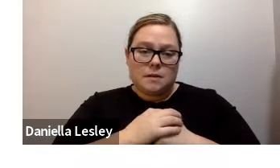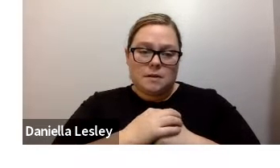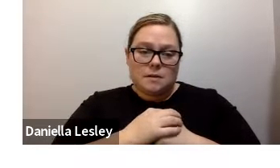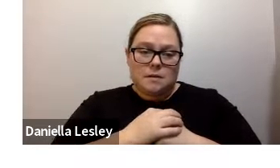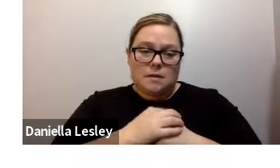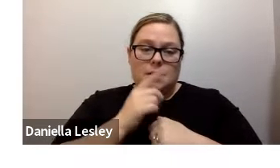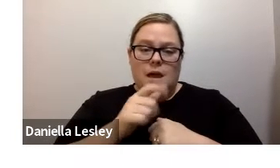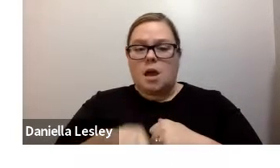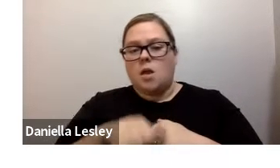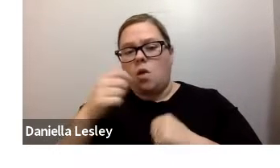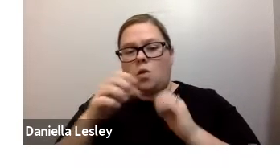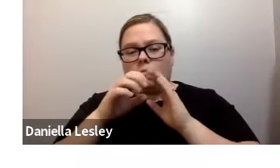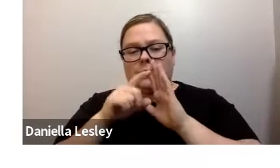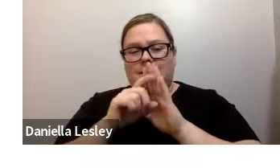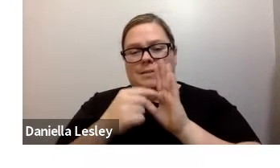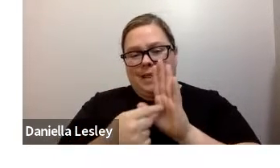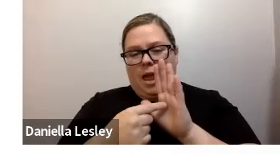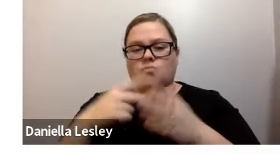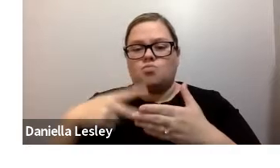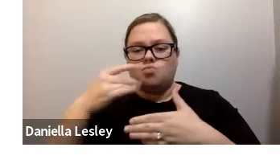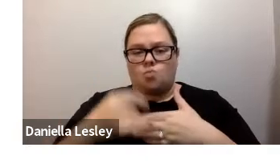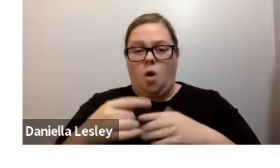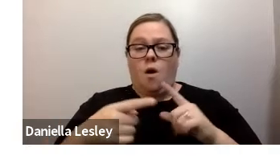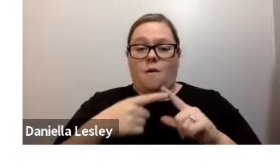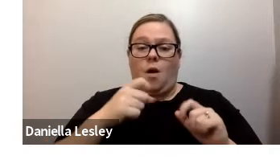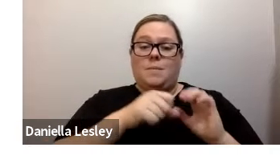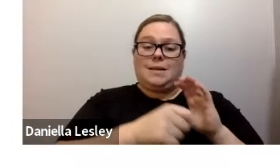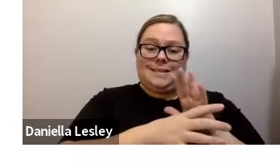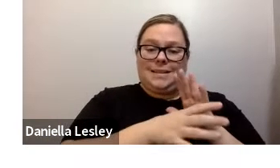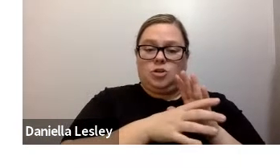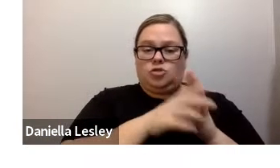This is another example of a project that advanced from senior design to a